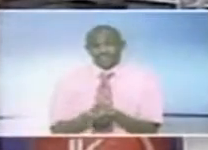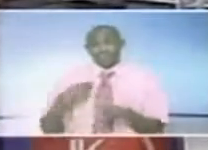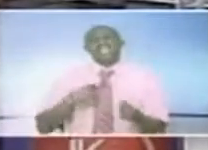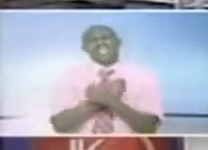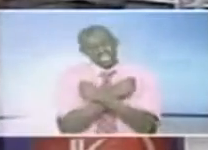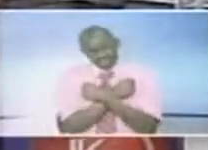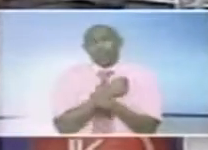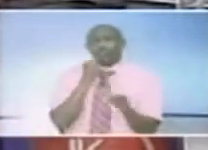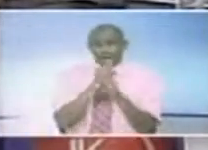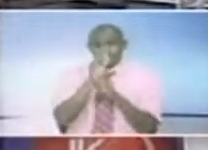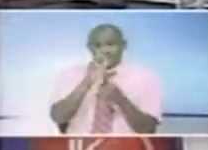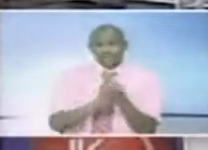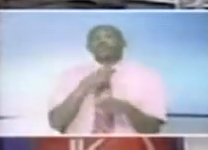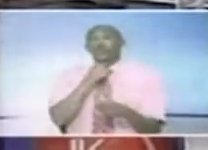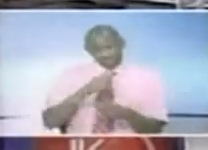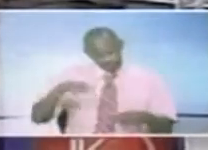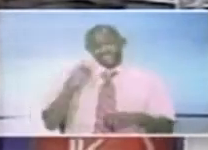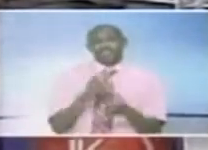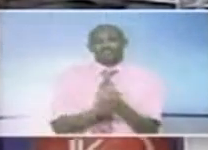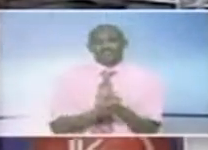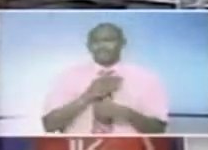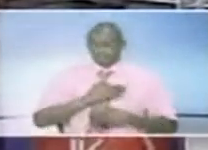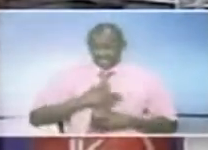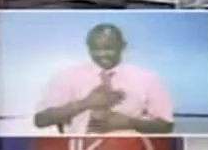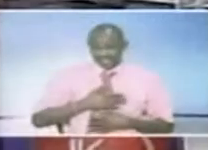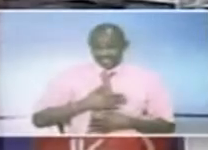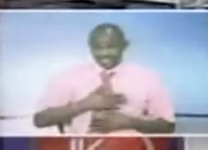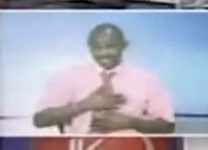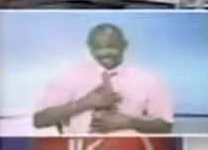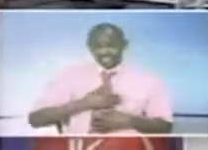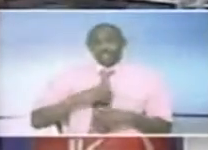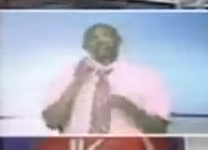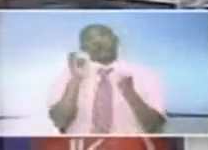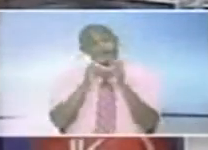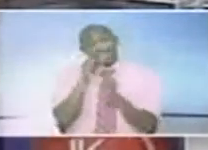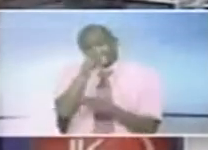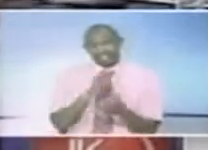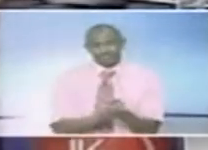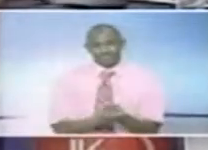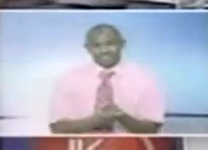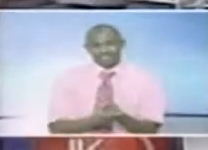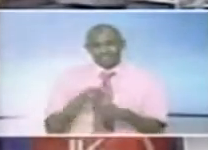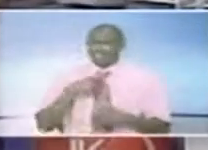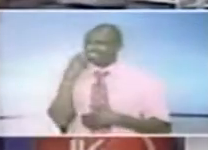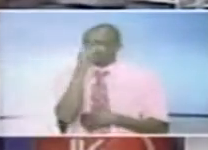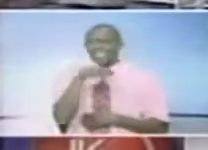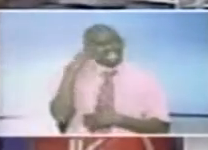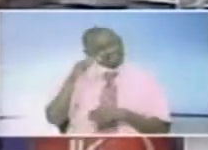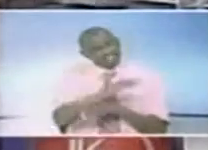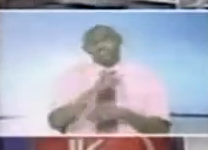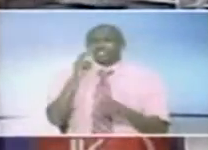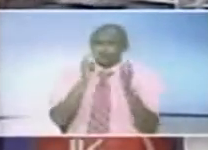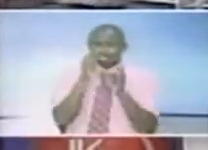love Martin's work. Hey, I need one for myself. Please contact. No, Carol, you contact him, okay? I've been saying this all evening